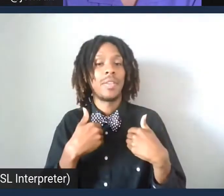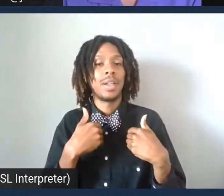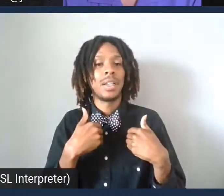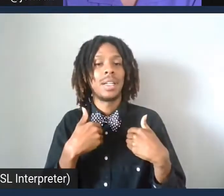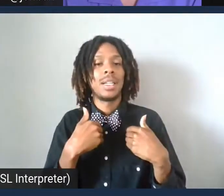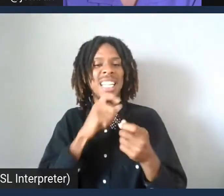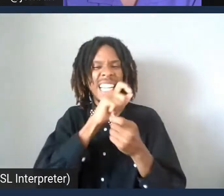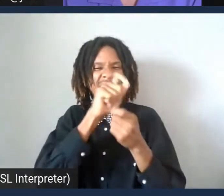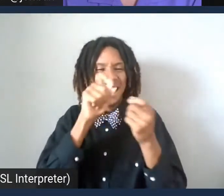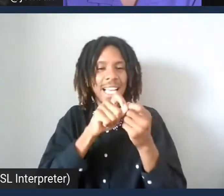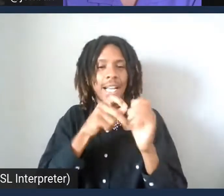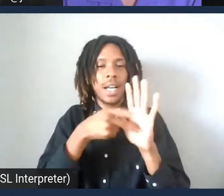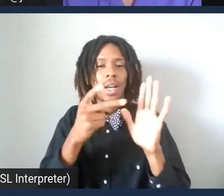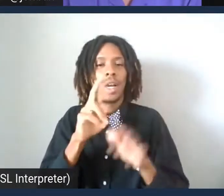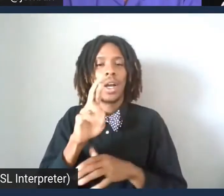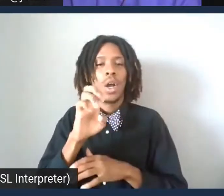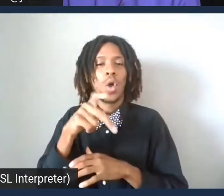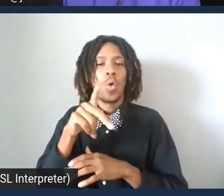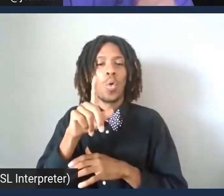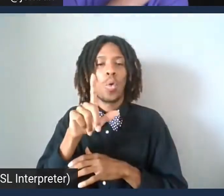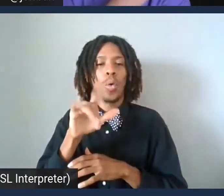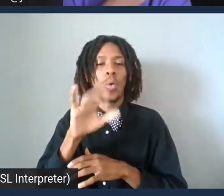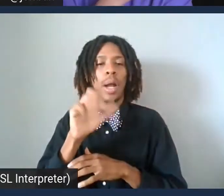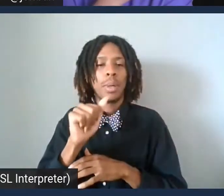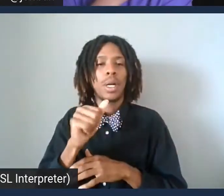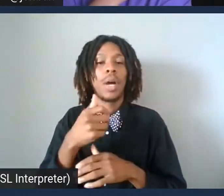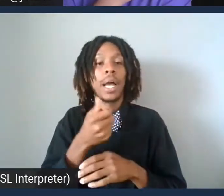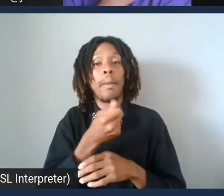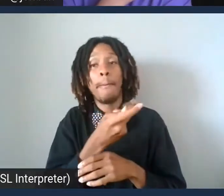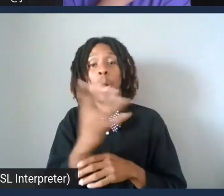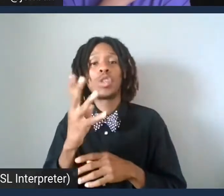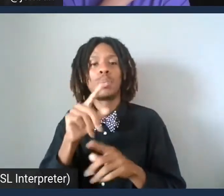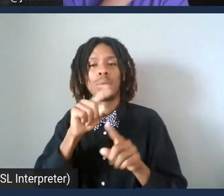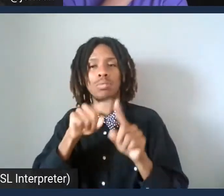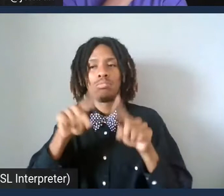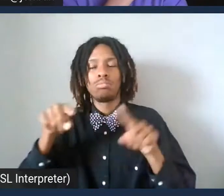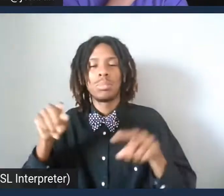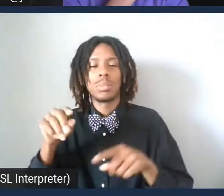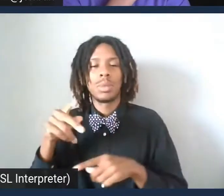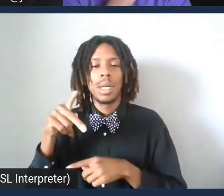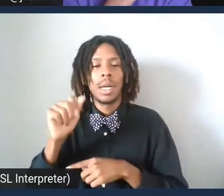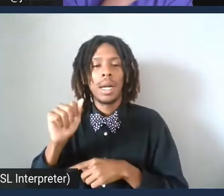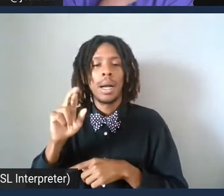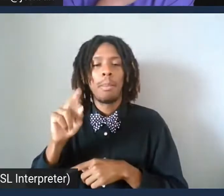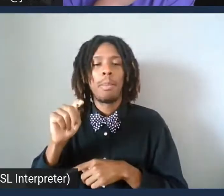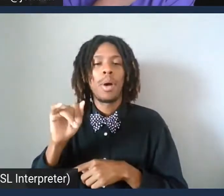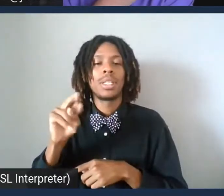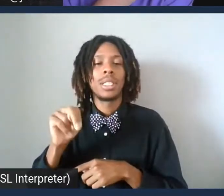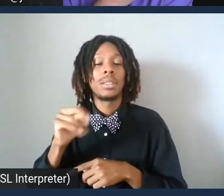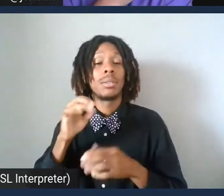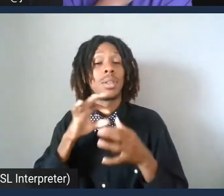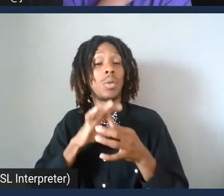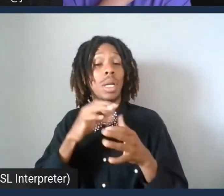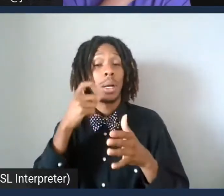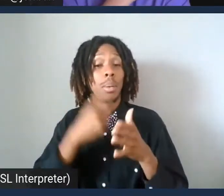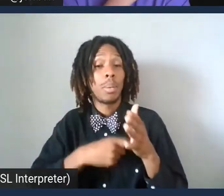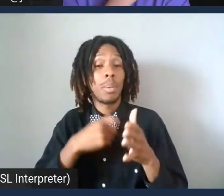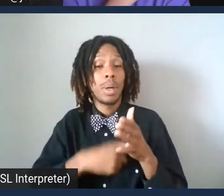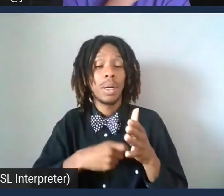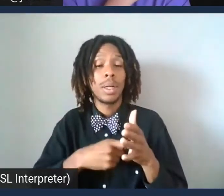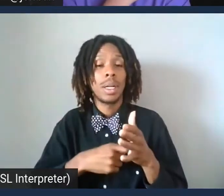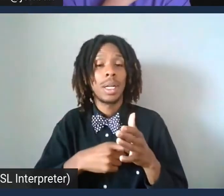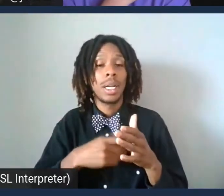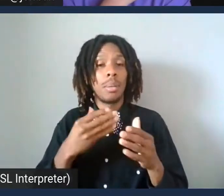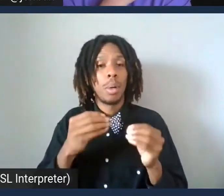exact replica of your application in multiple partitions. So in terms of pricing, it's going to be twice that amount unless